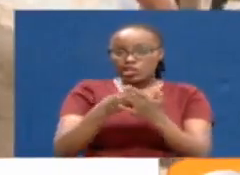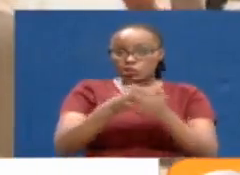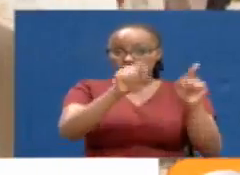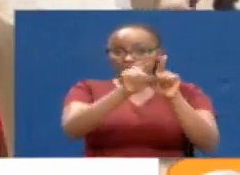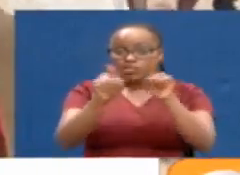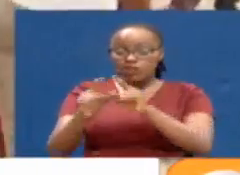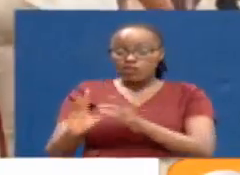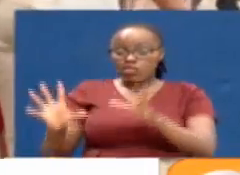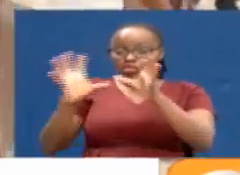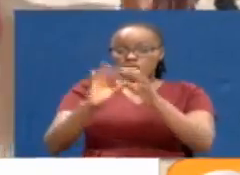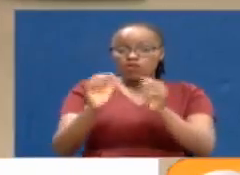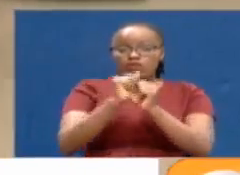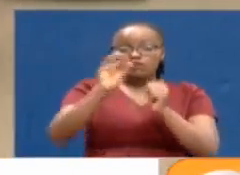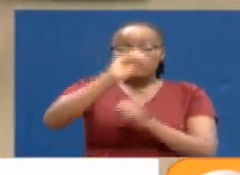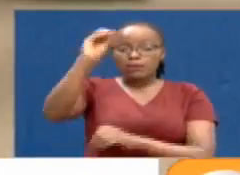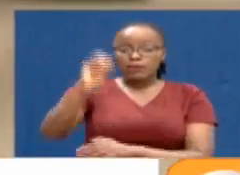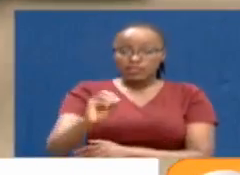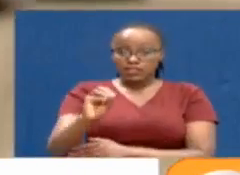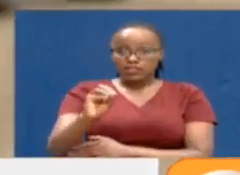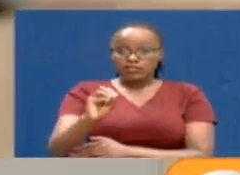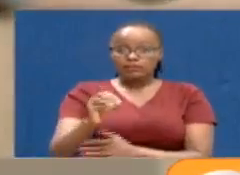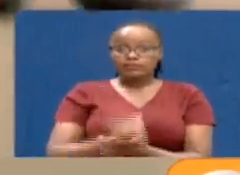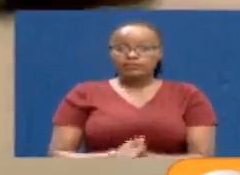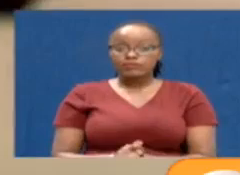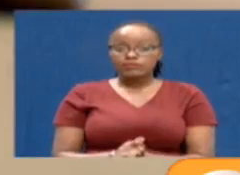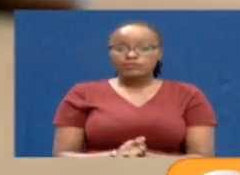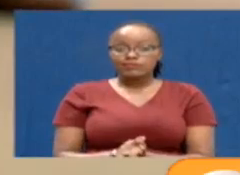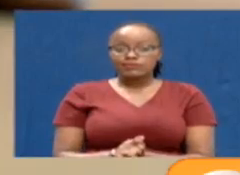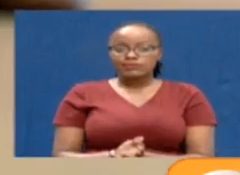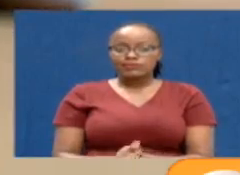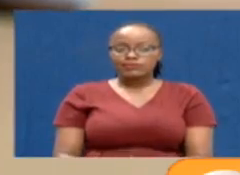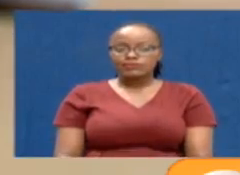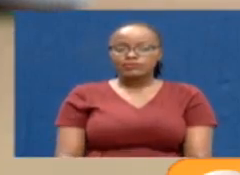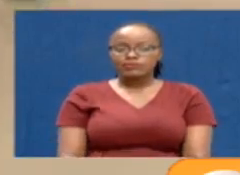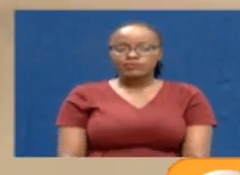related crimes stood at 15%. Faisal Ahmed, Citizen TV, Nairobi.